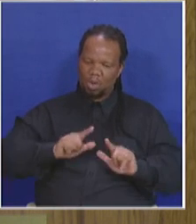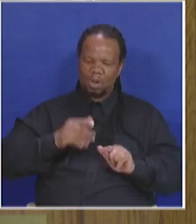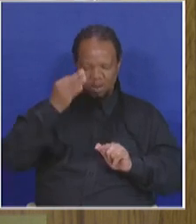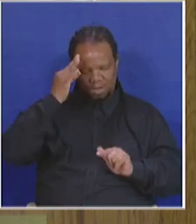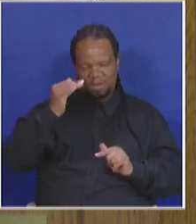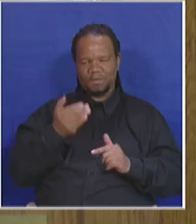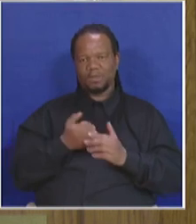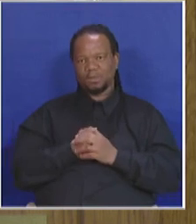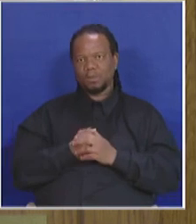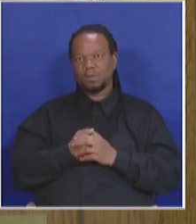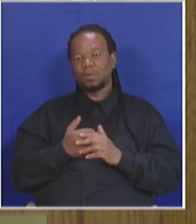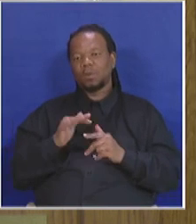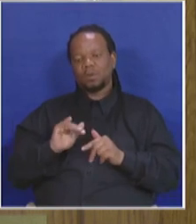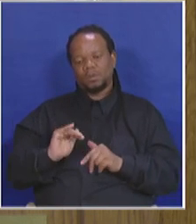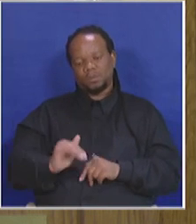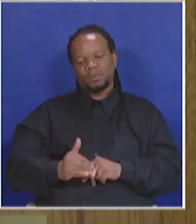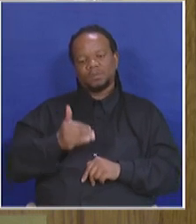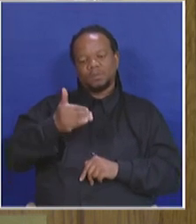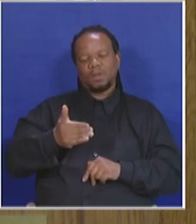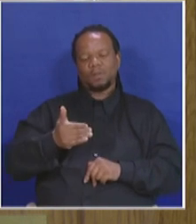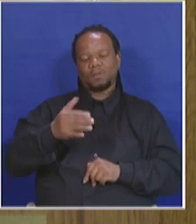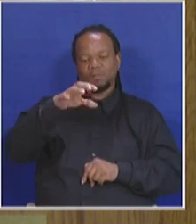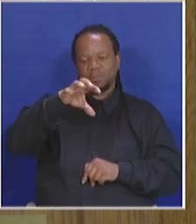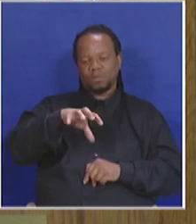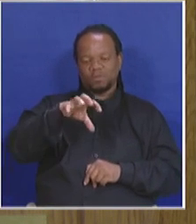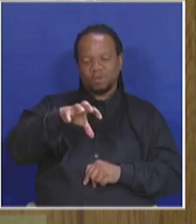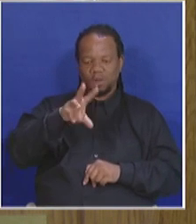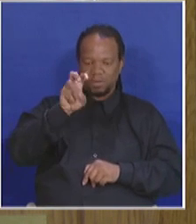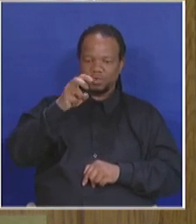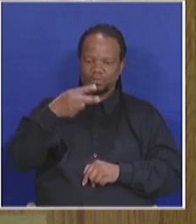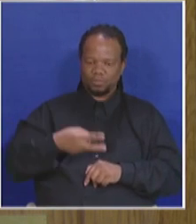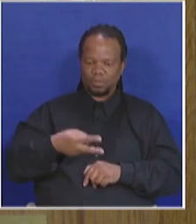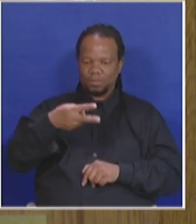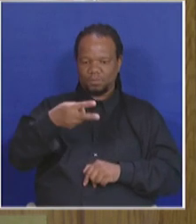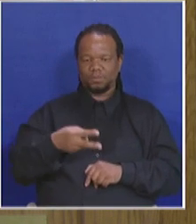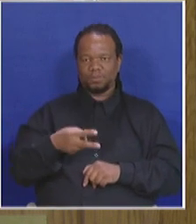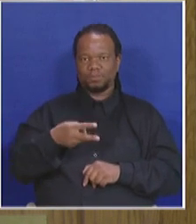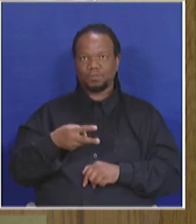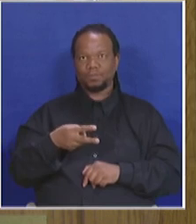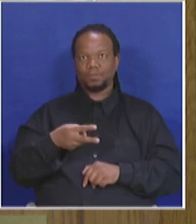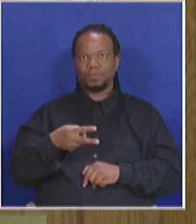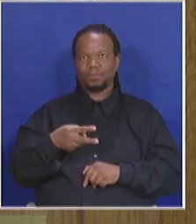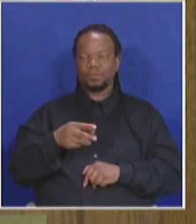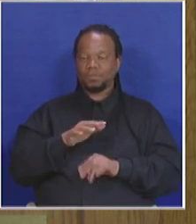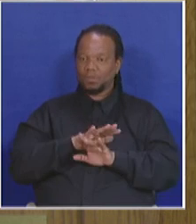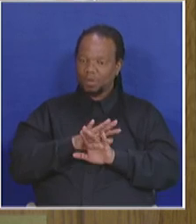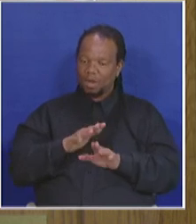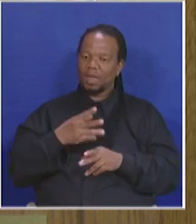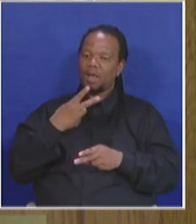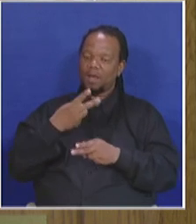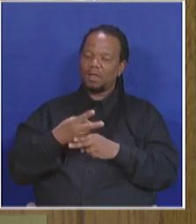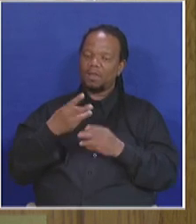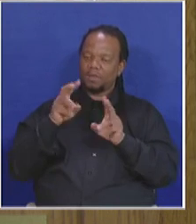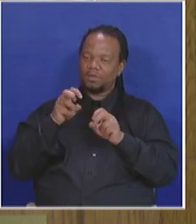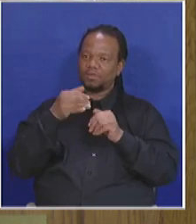and or on the provincial spheres. There are matters which fall on the national government, which